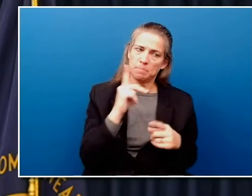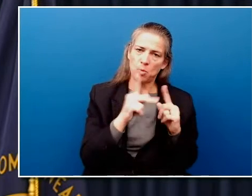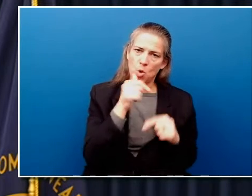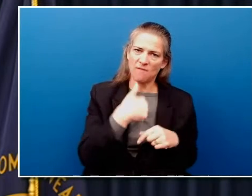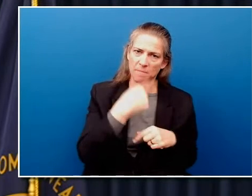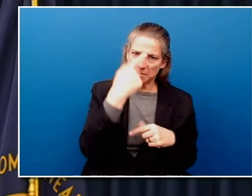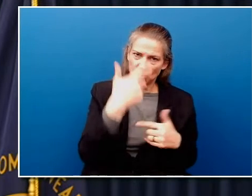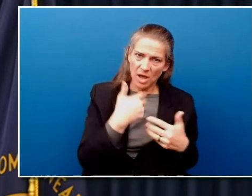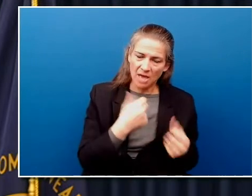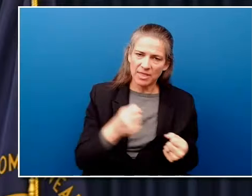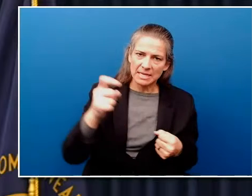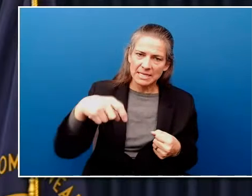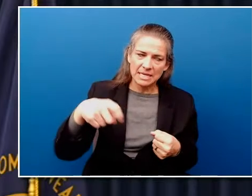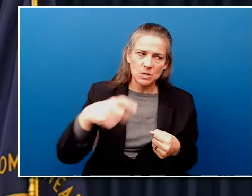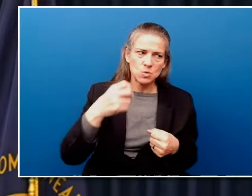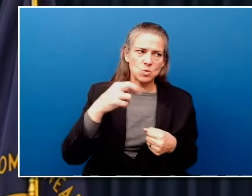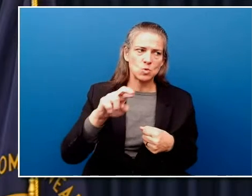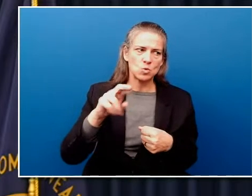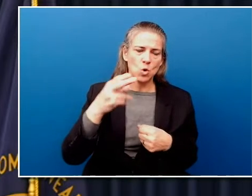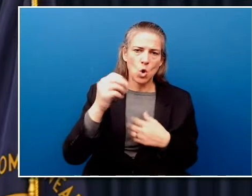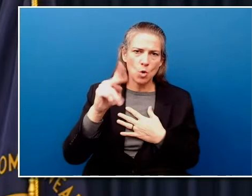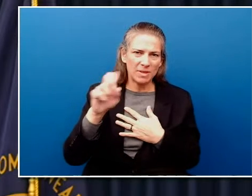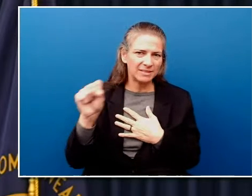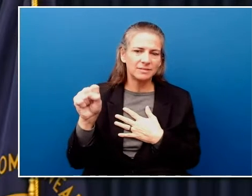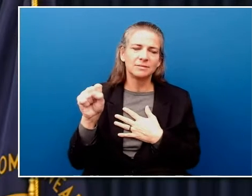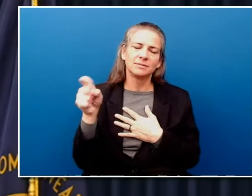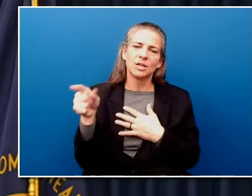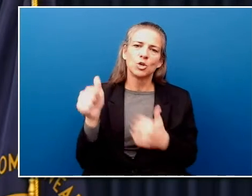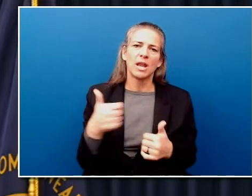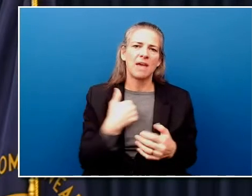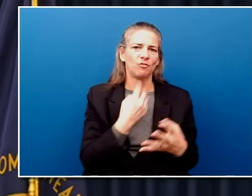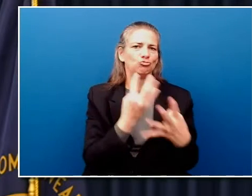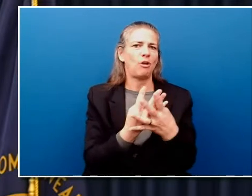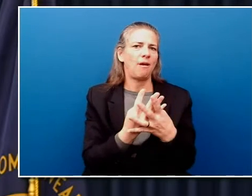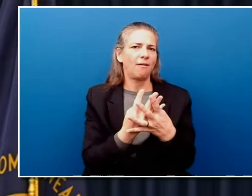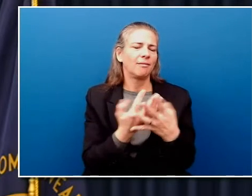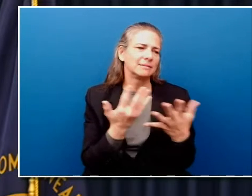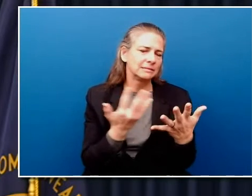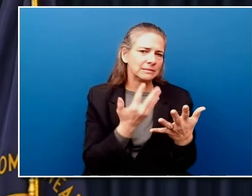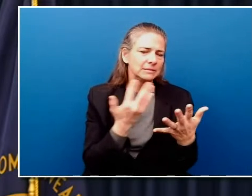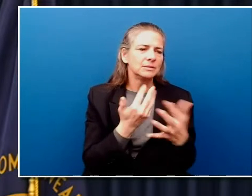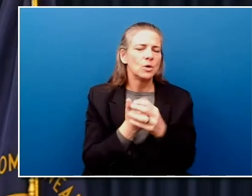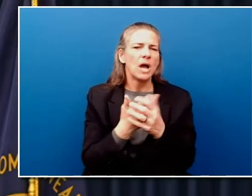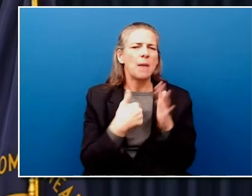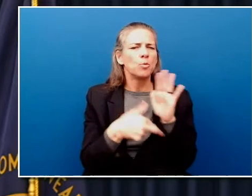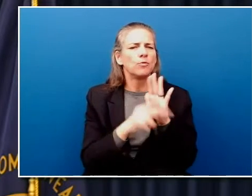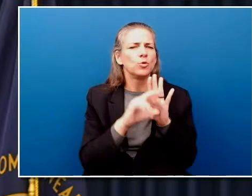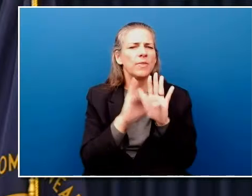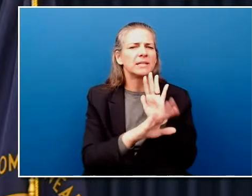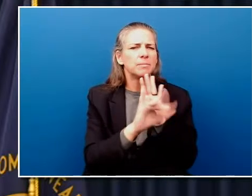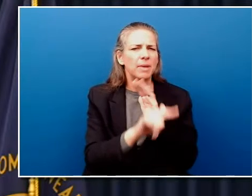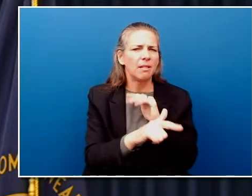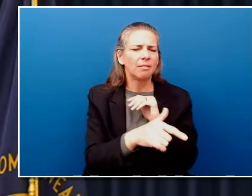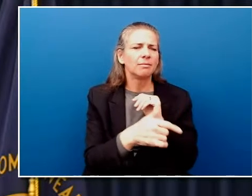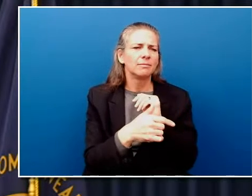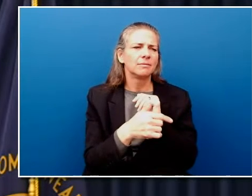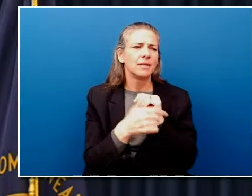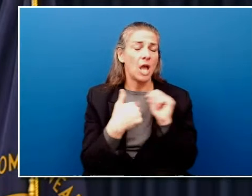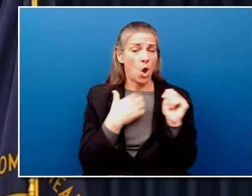services instead face potential jail time. So reviewing it, I certainly wish I had a line